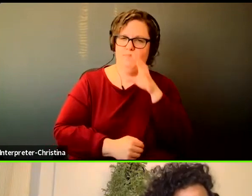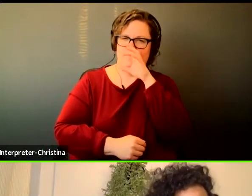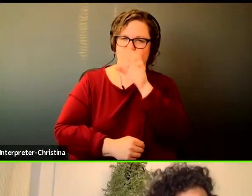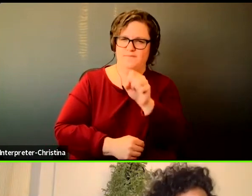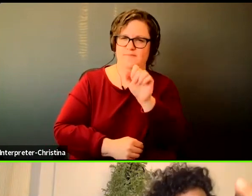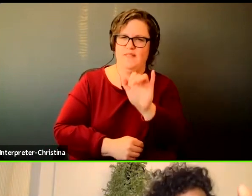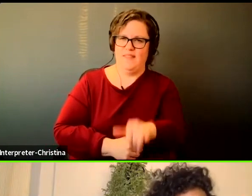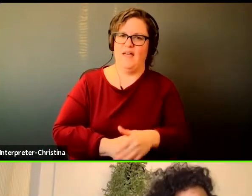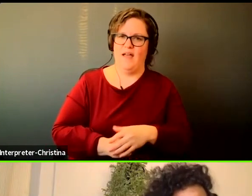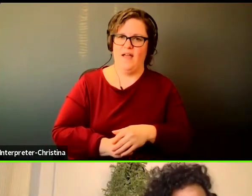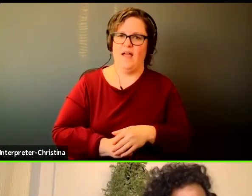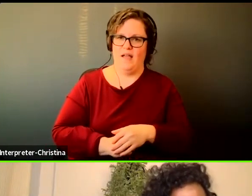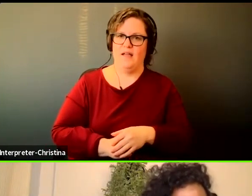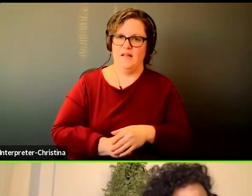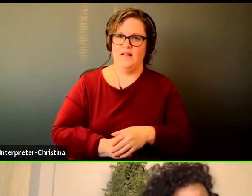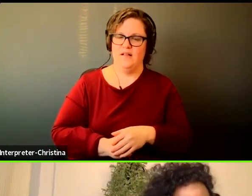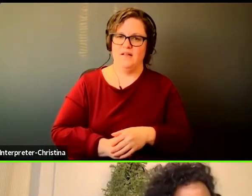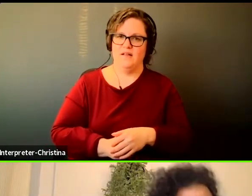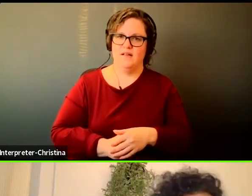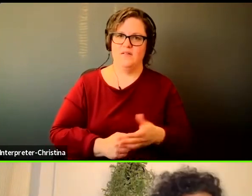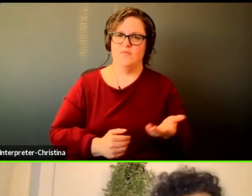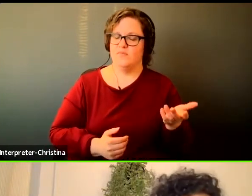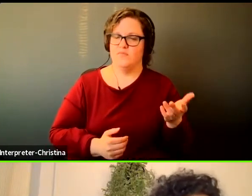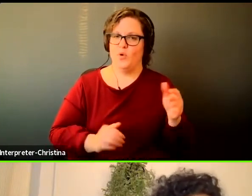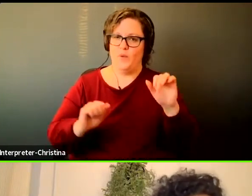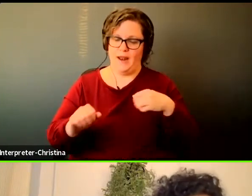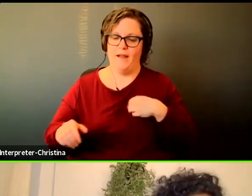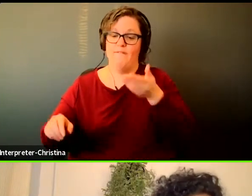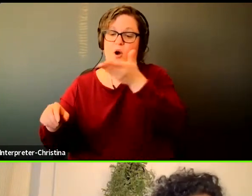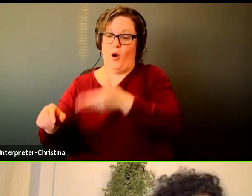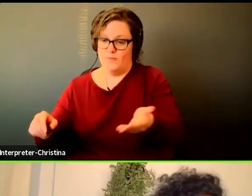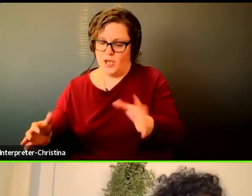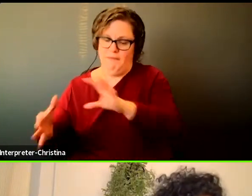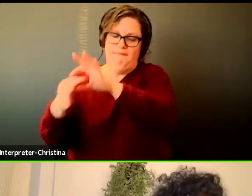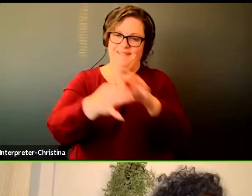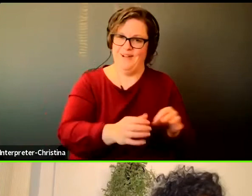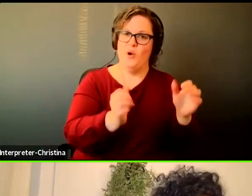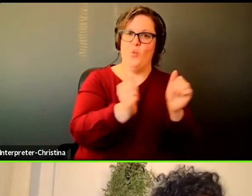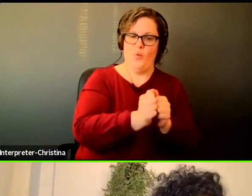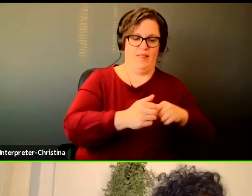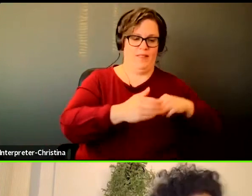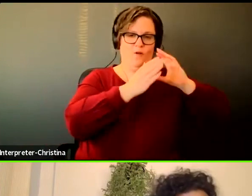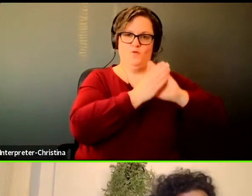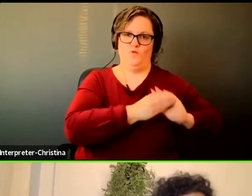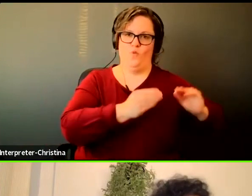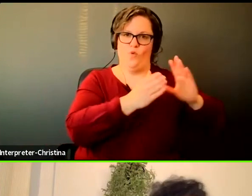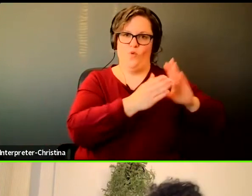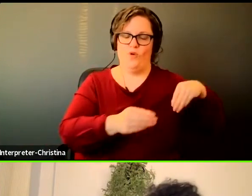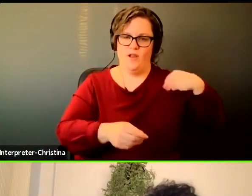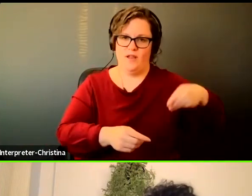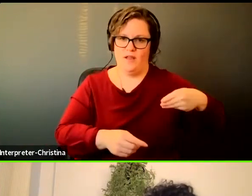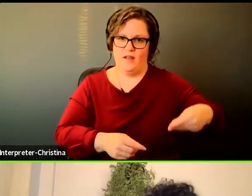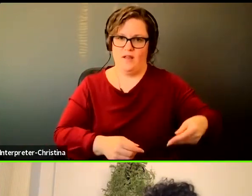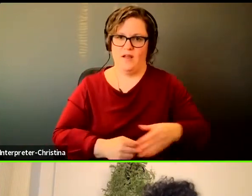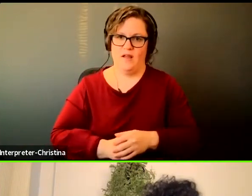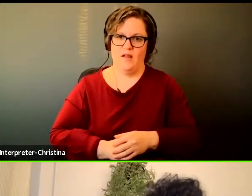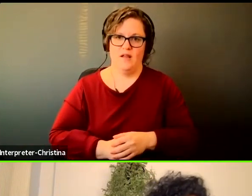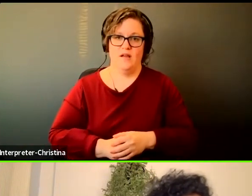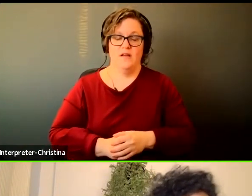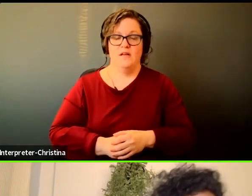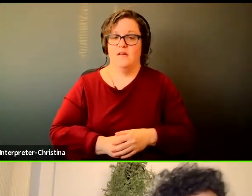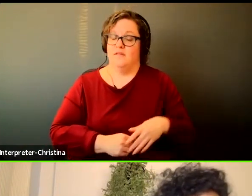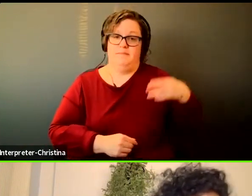tangible object and here is the story that happened, when, you know, when also our pasts themselves have been so fragmented.